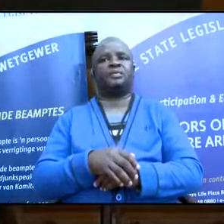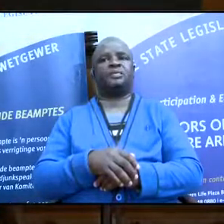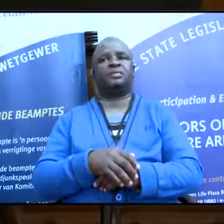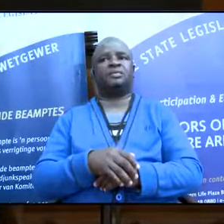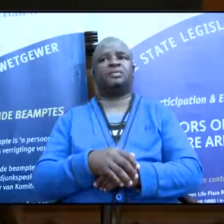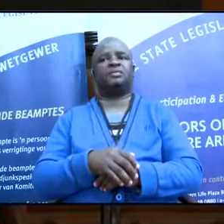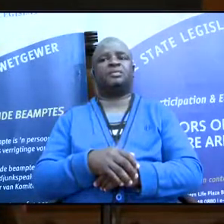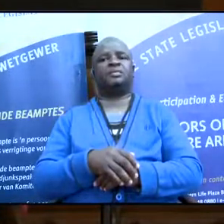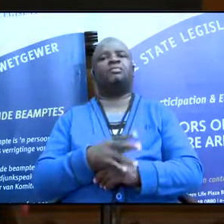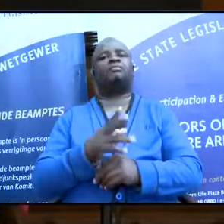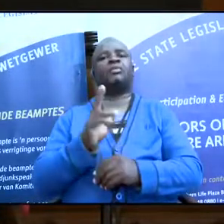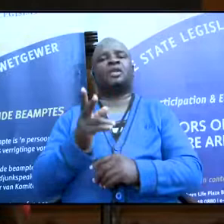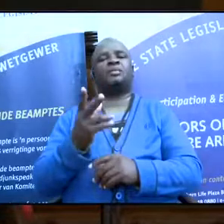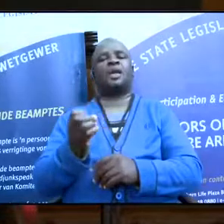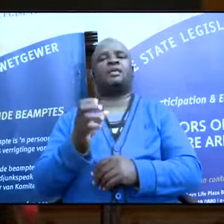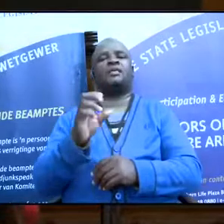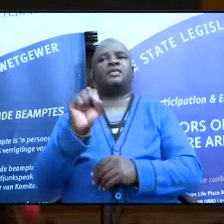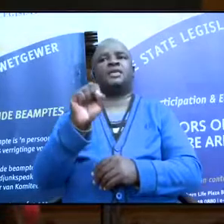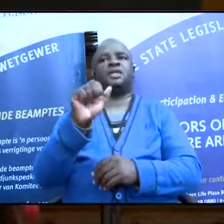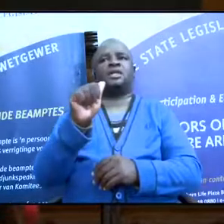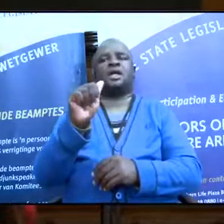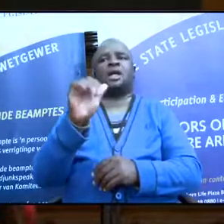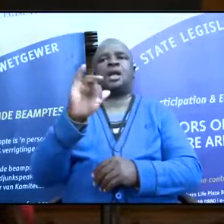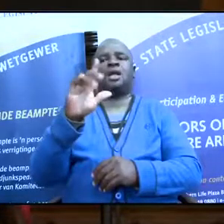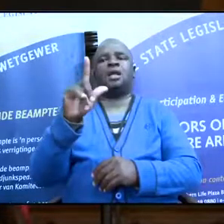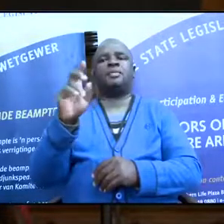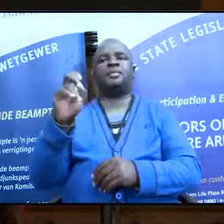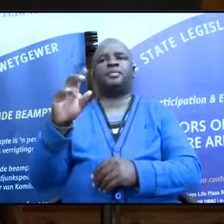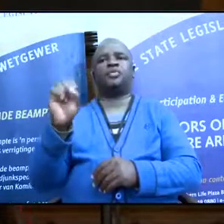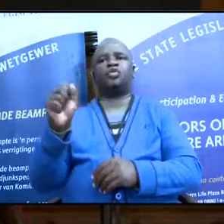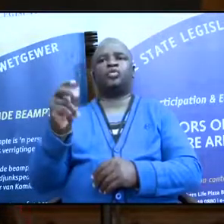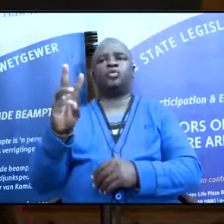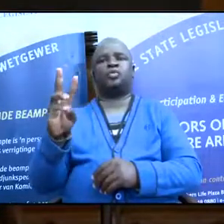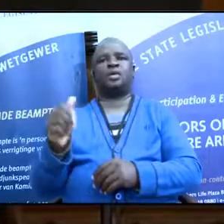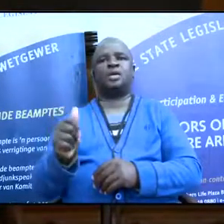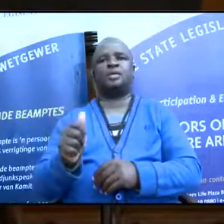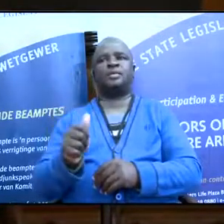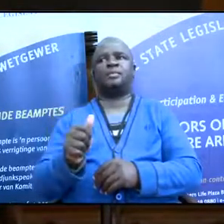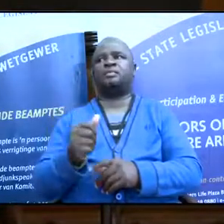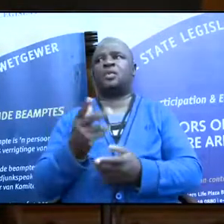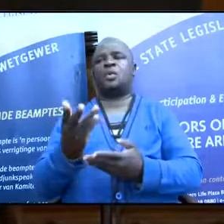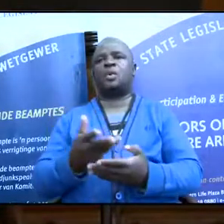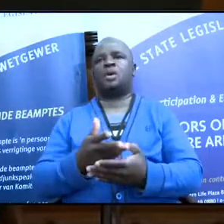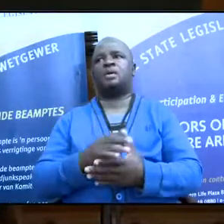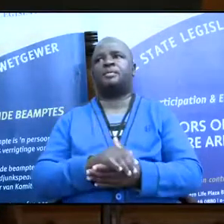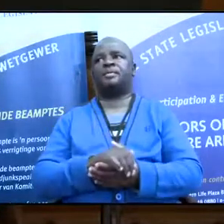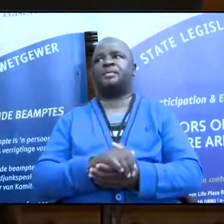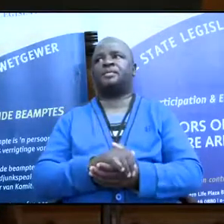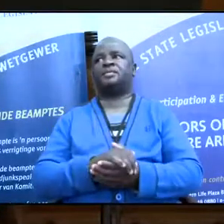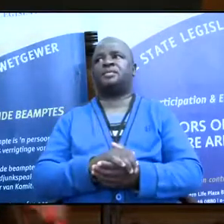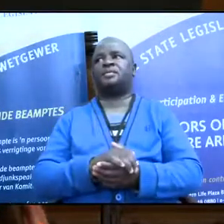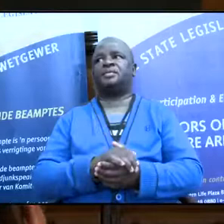salipsua give it some lipso you are welcome